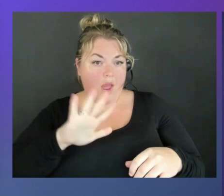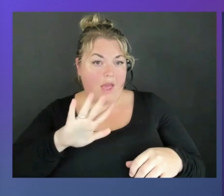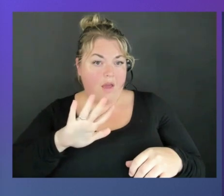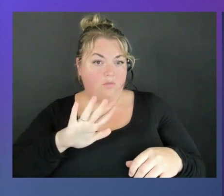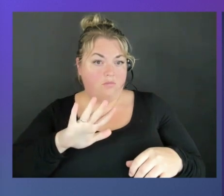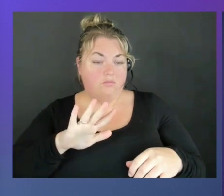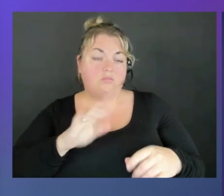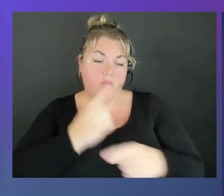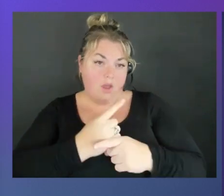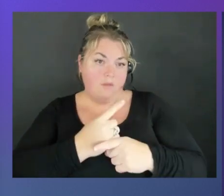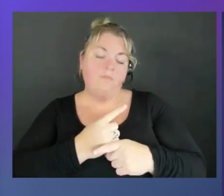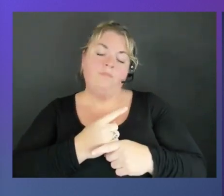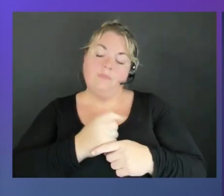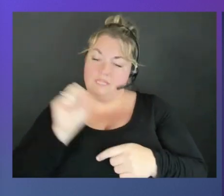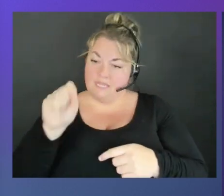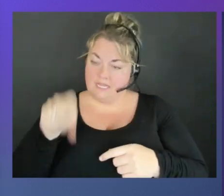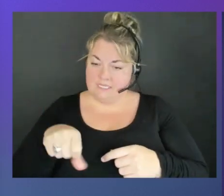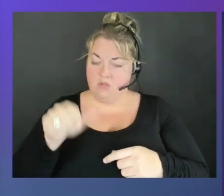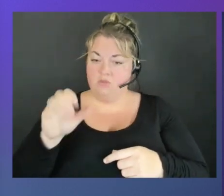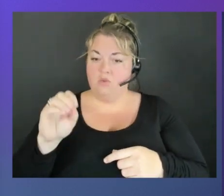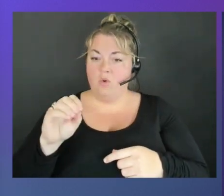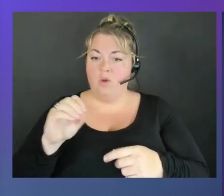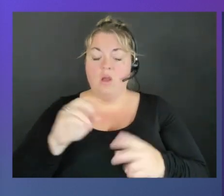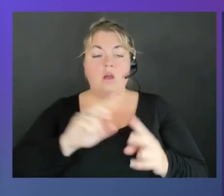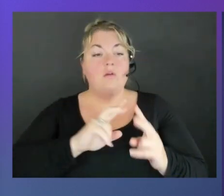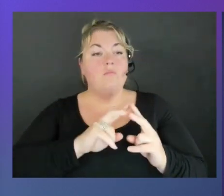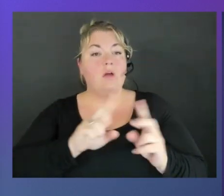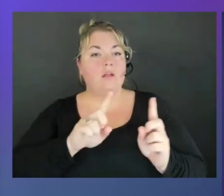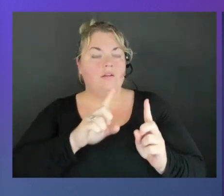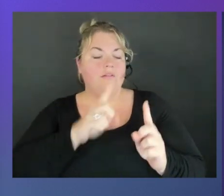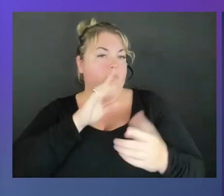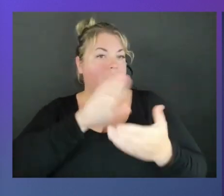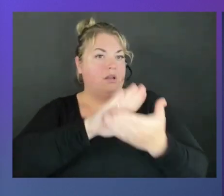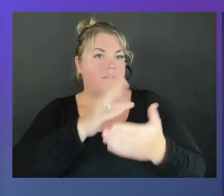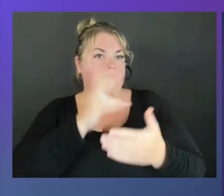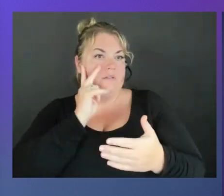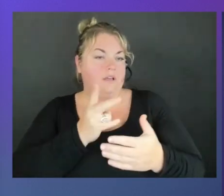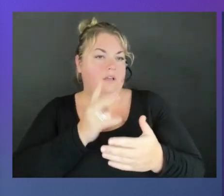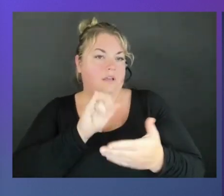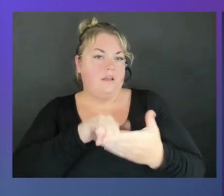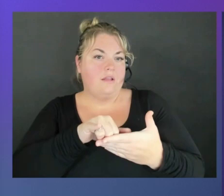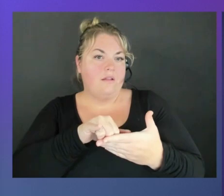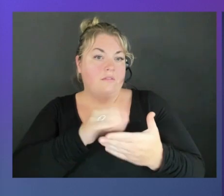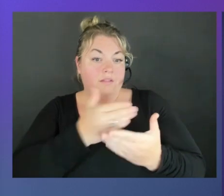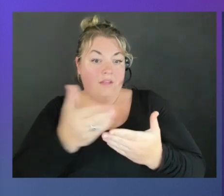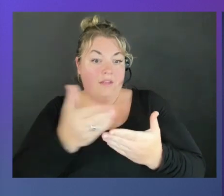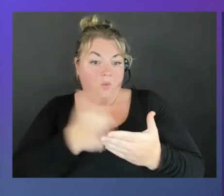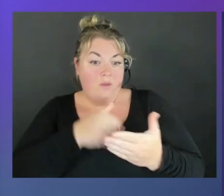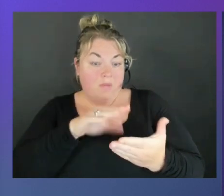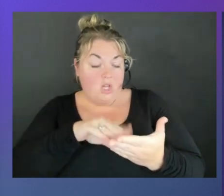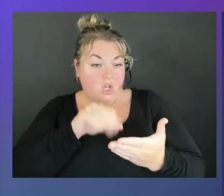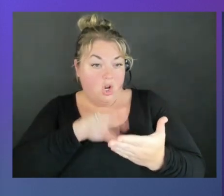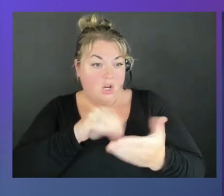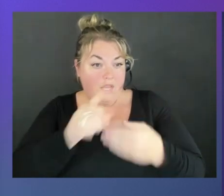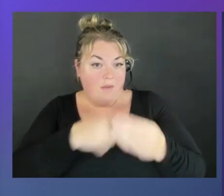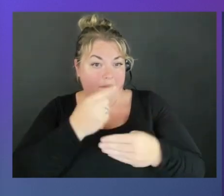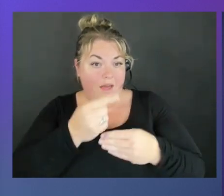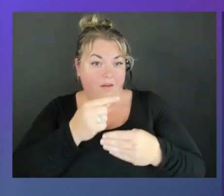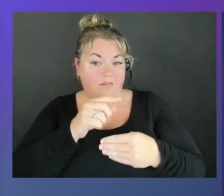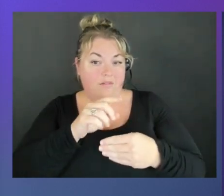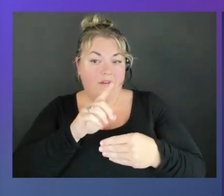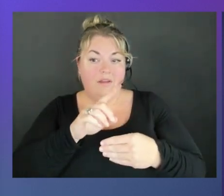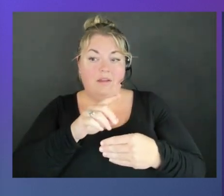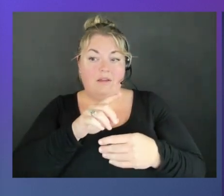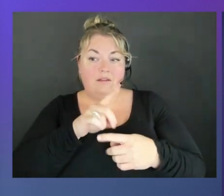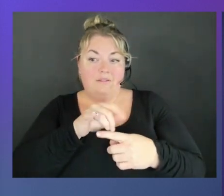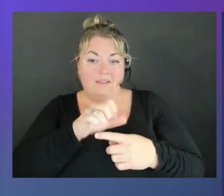So, but it's just nice to see that the things that we've been learning about SSM within